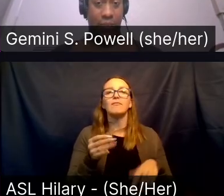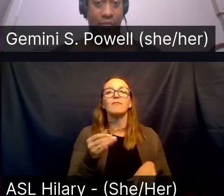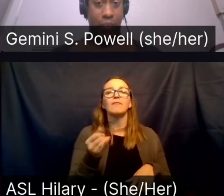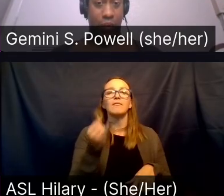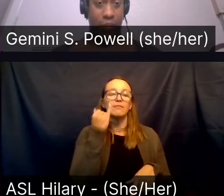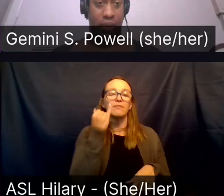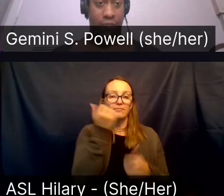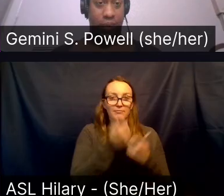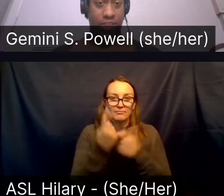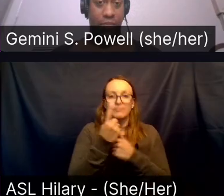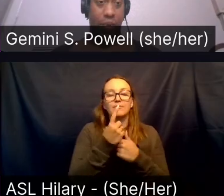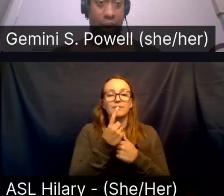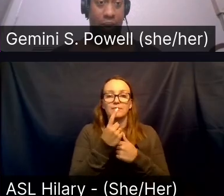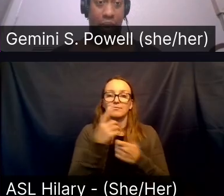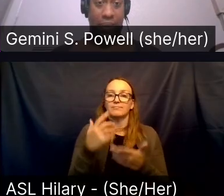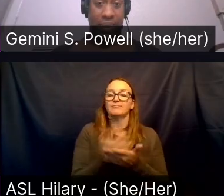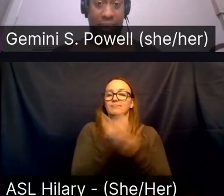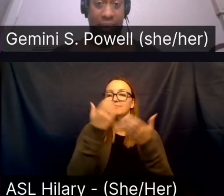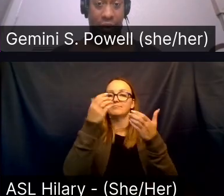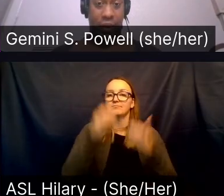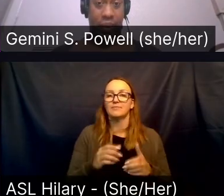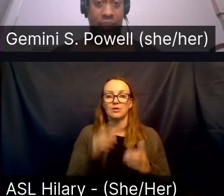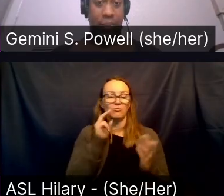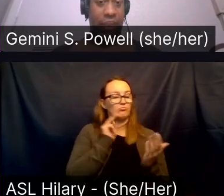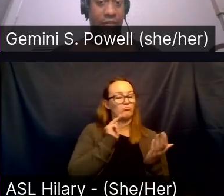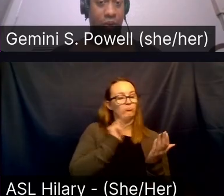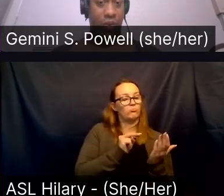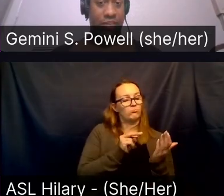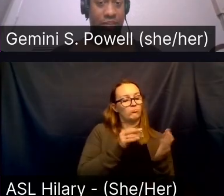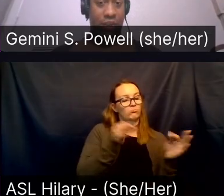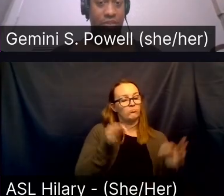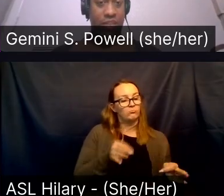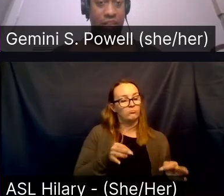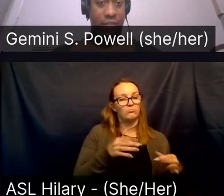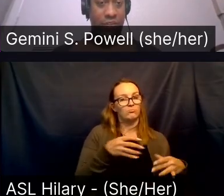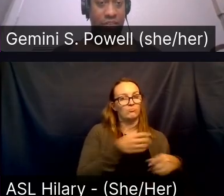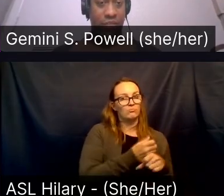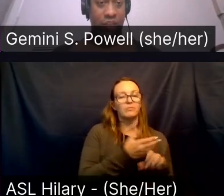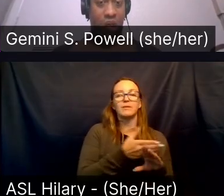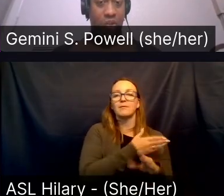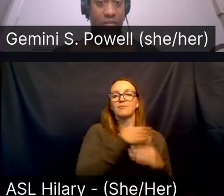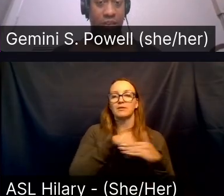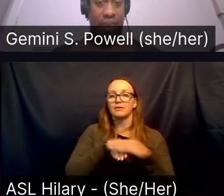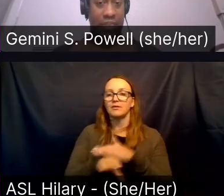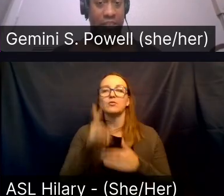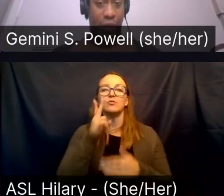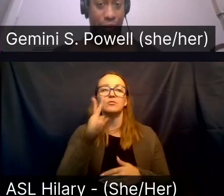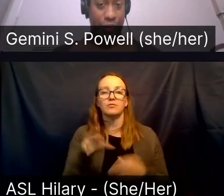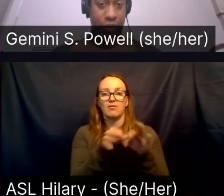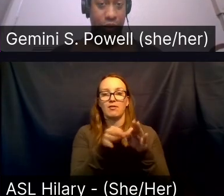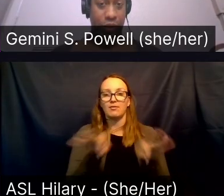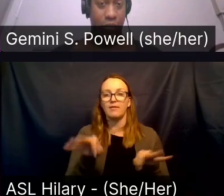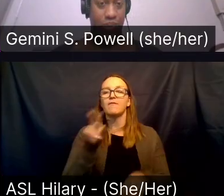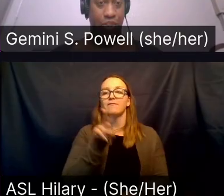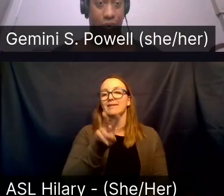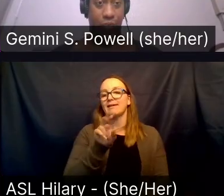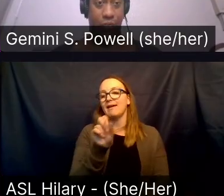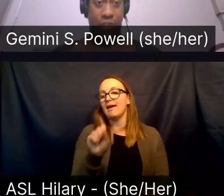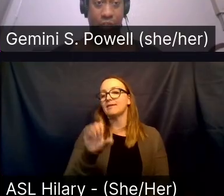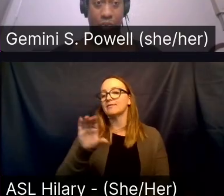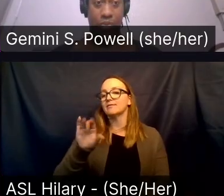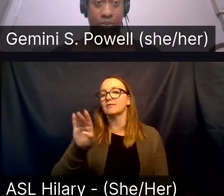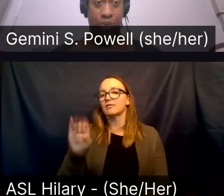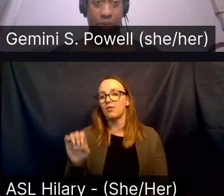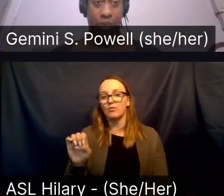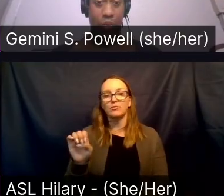look at some of the blurb information prior to hopping in here, they may have noticed that there was a link for something called VS Code, which is short